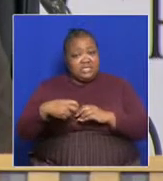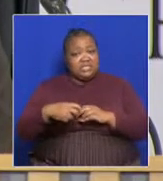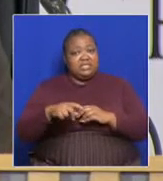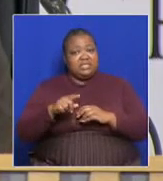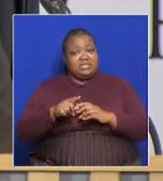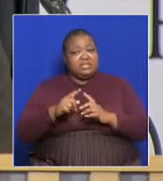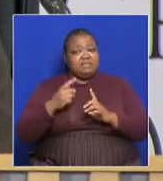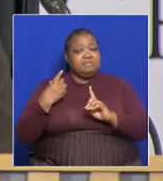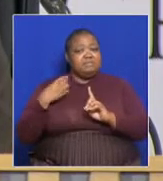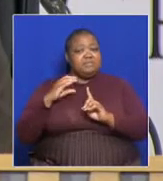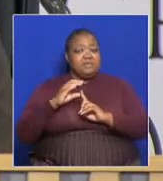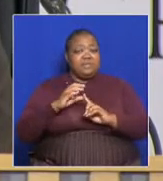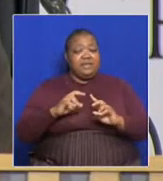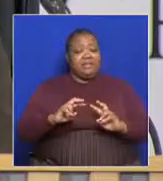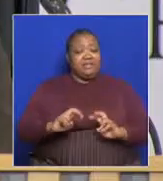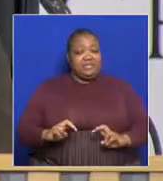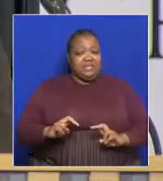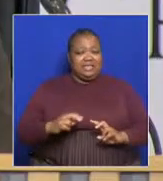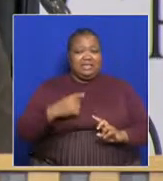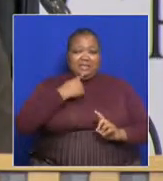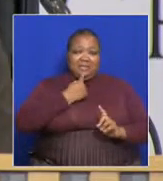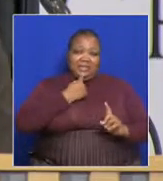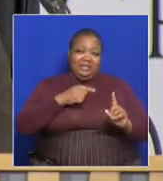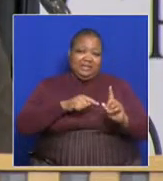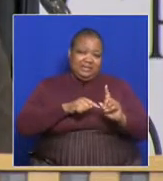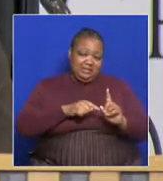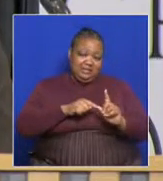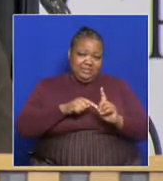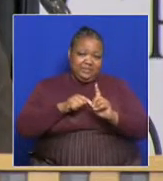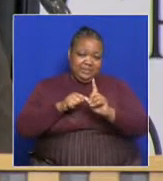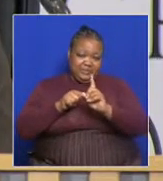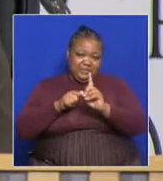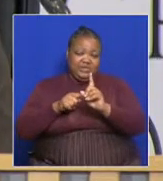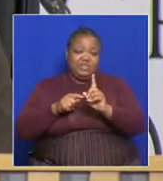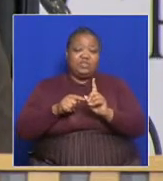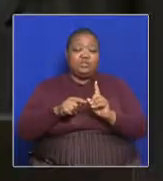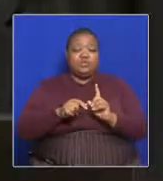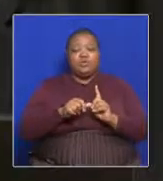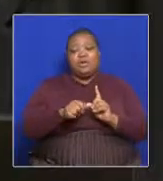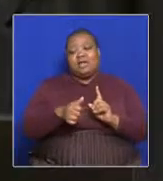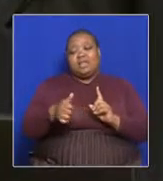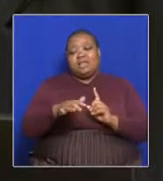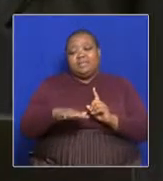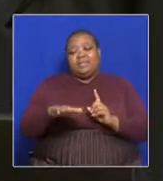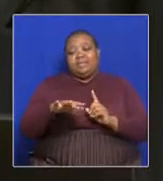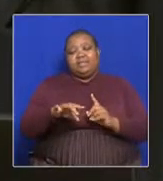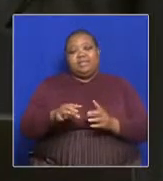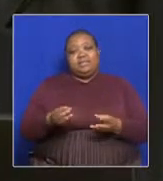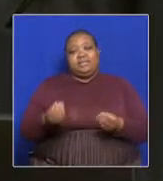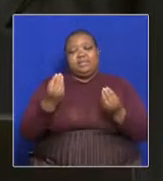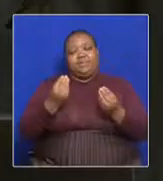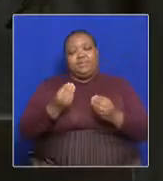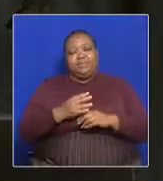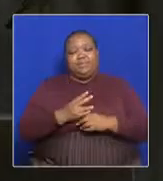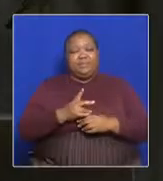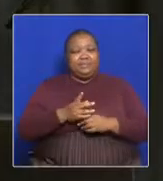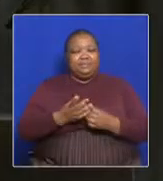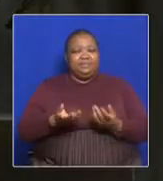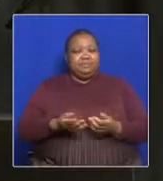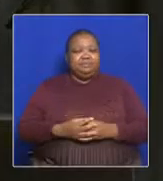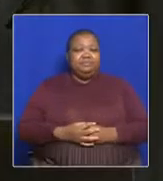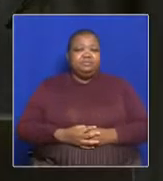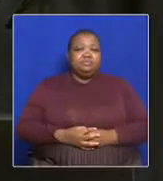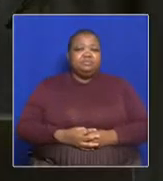officer, to find alternate storage. You see, you made the original